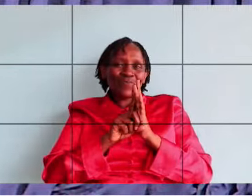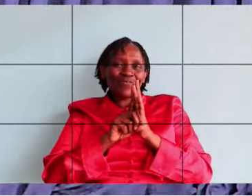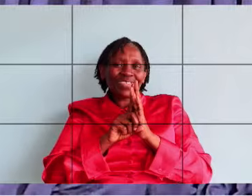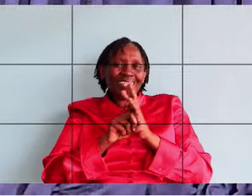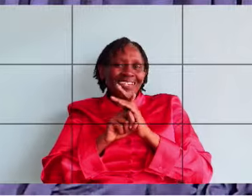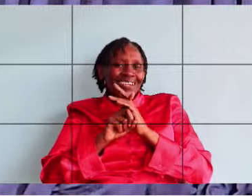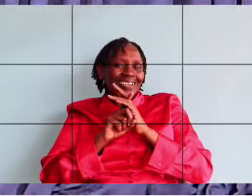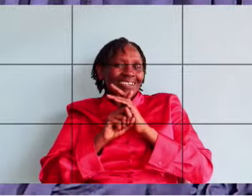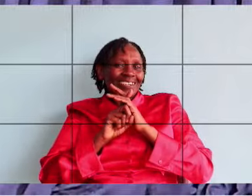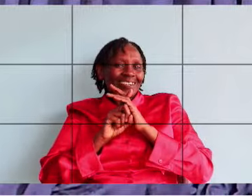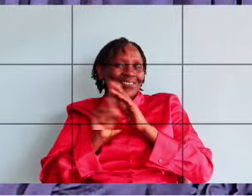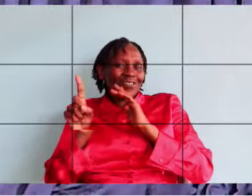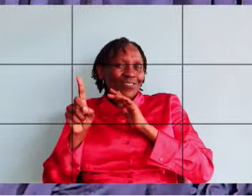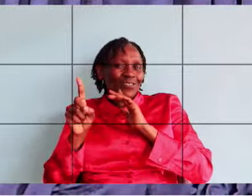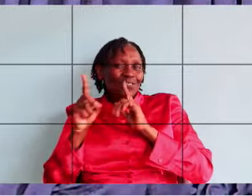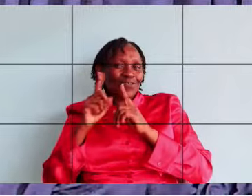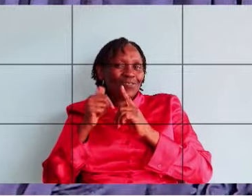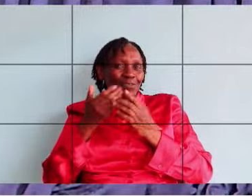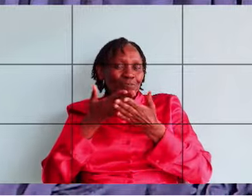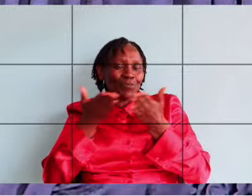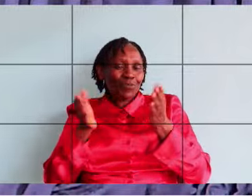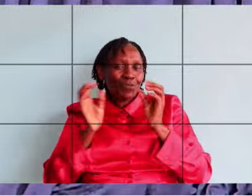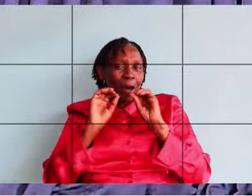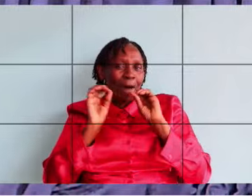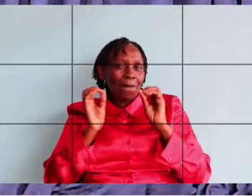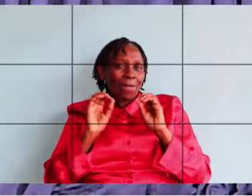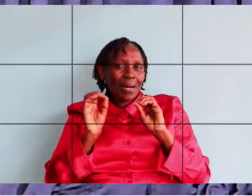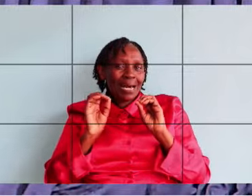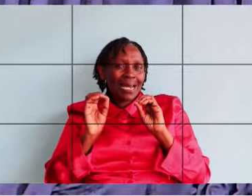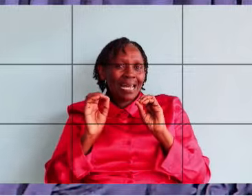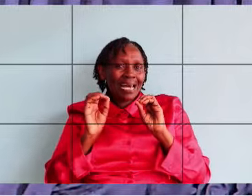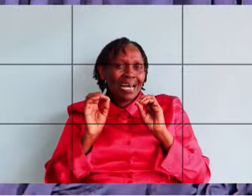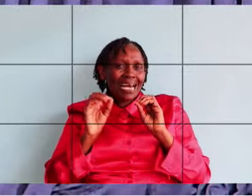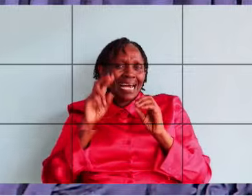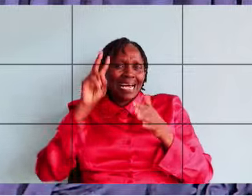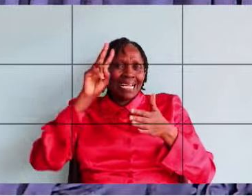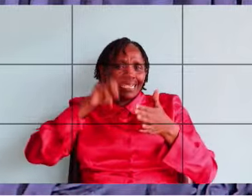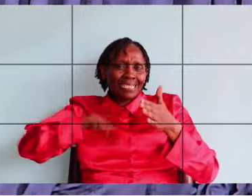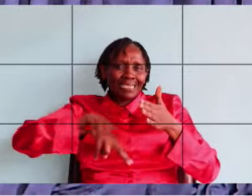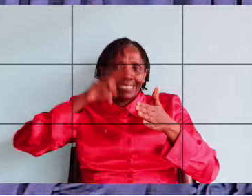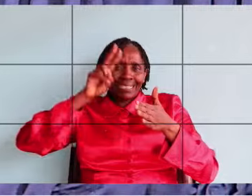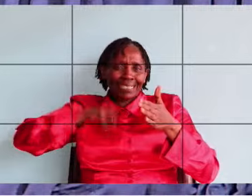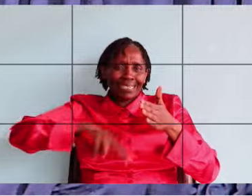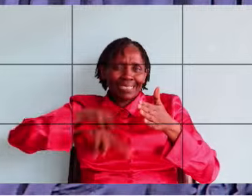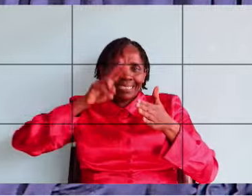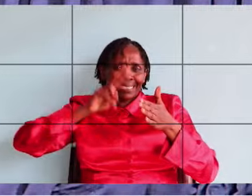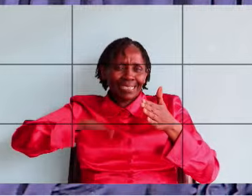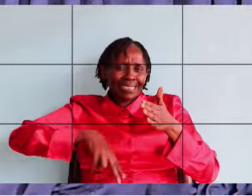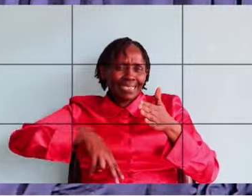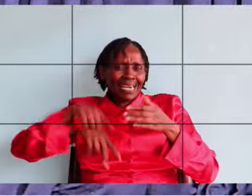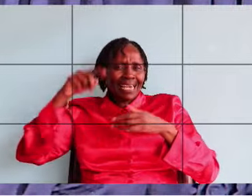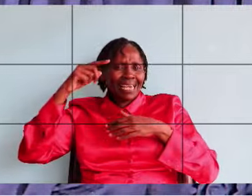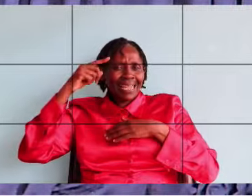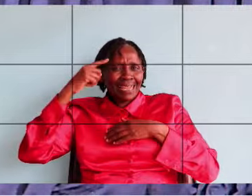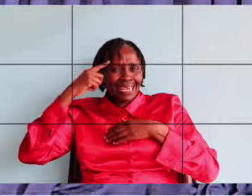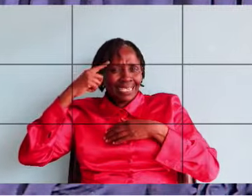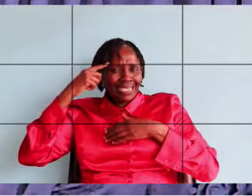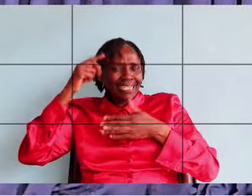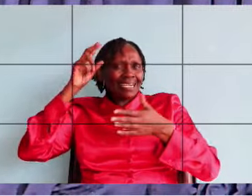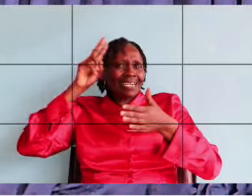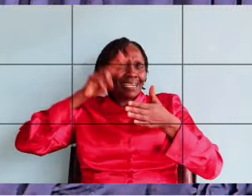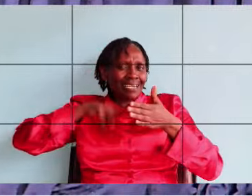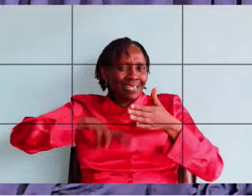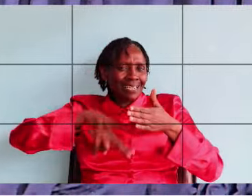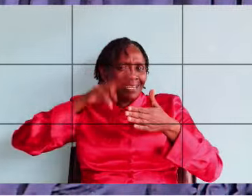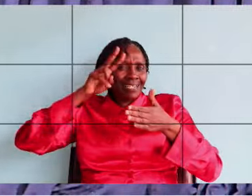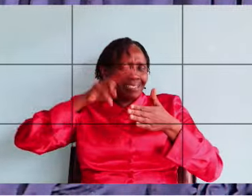time to read and see what actually it says. Now, not only that, you're going to meditate on it. So you're going to take time